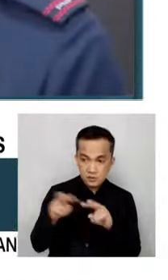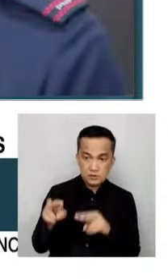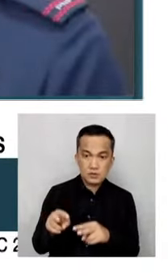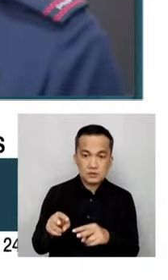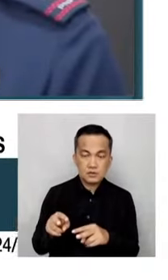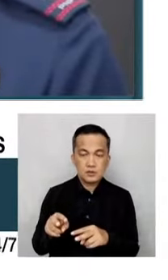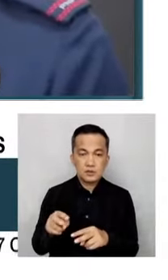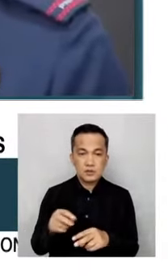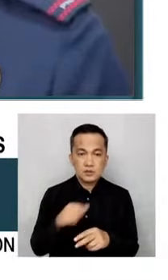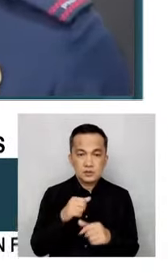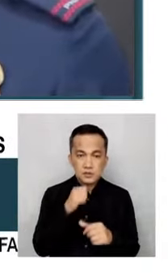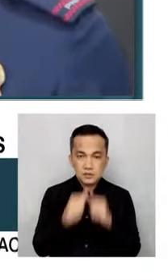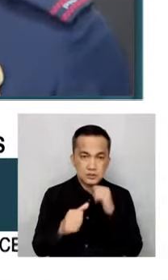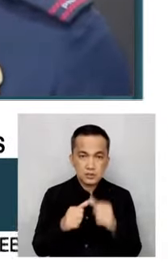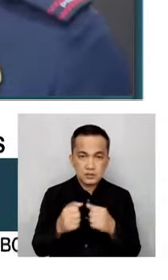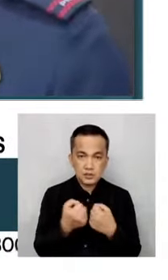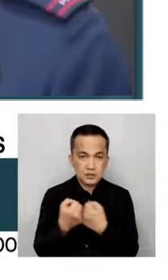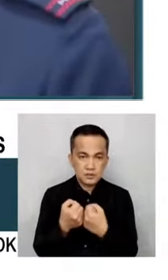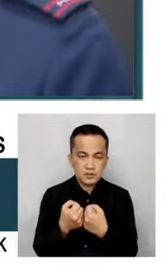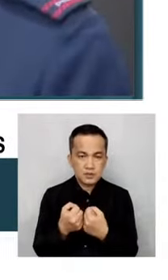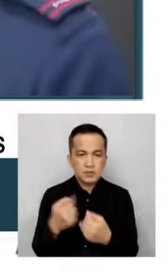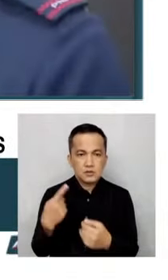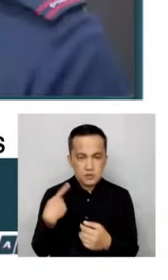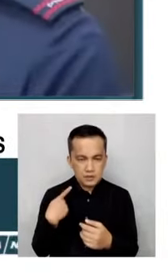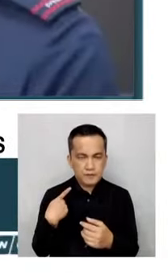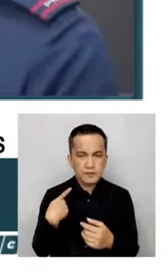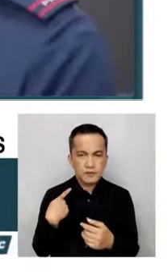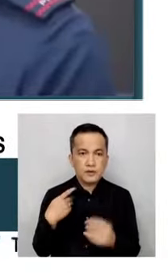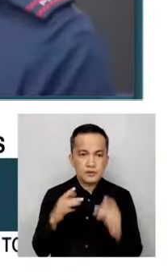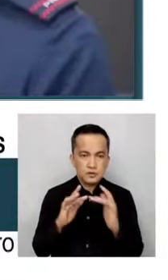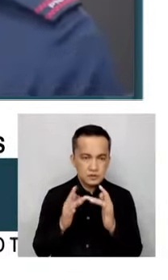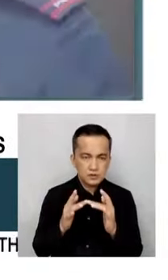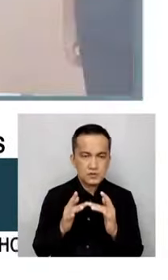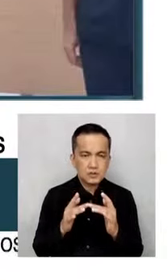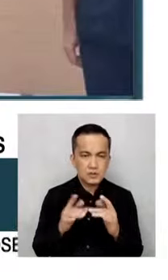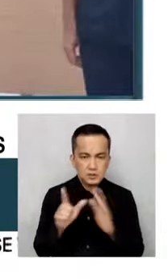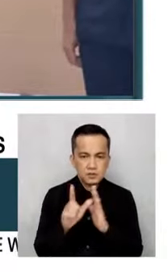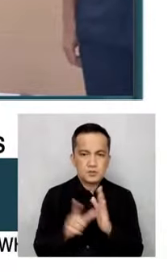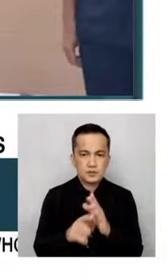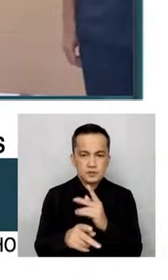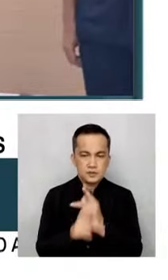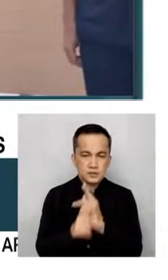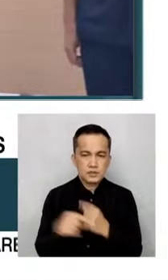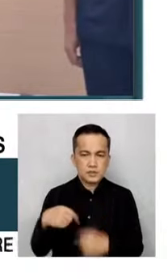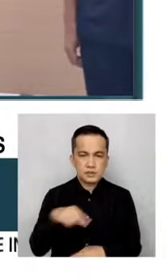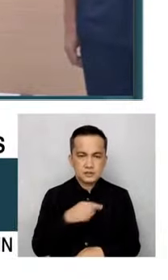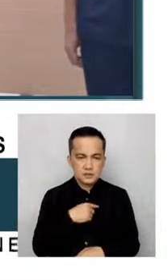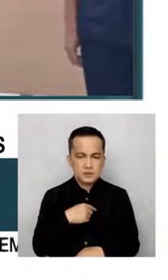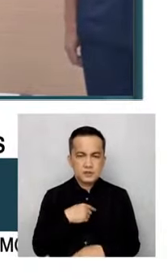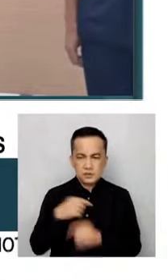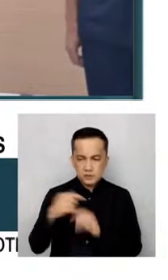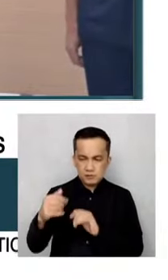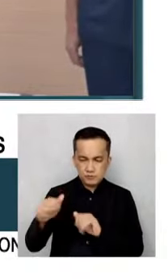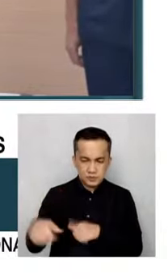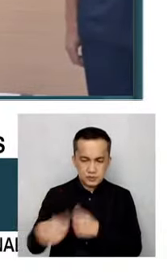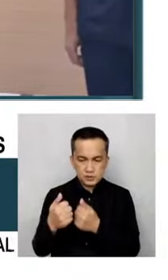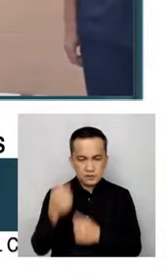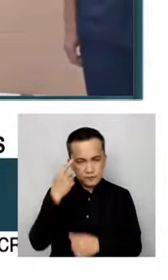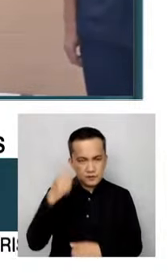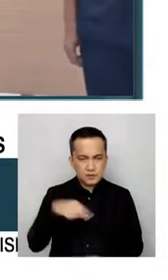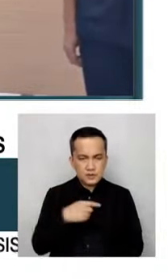tayo lalaban, we have social media, we have our law protect us. It becomes a challenge for us because the trust of our